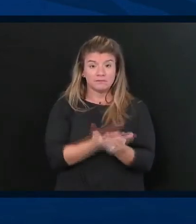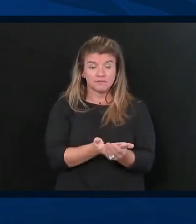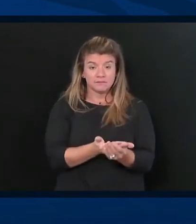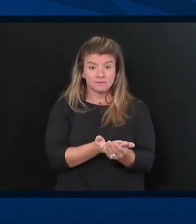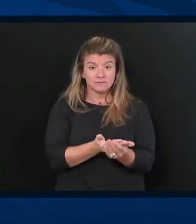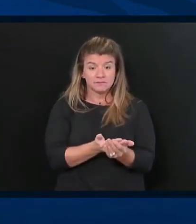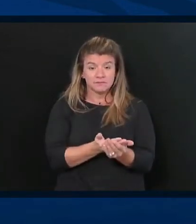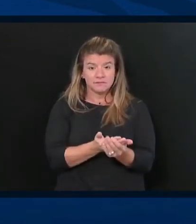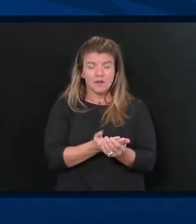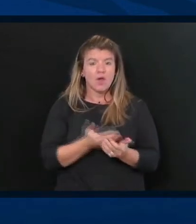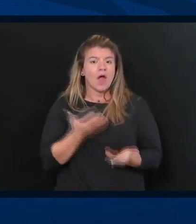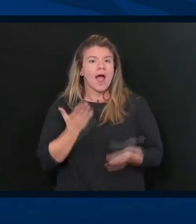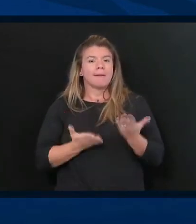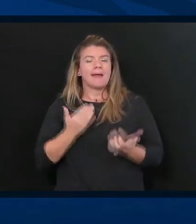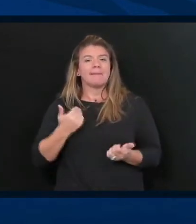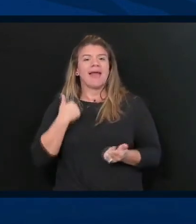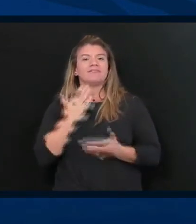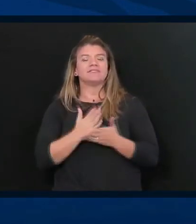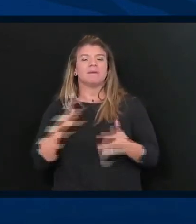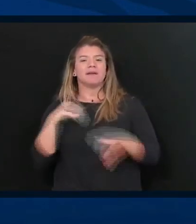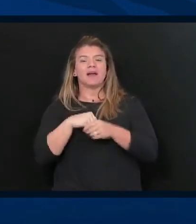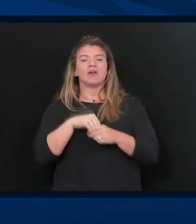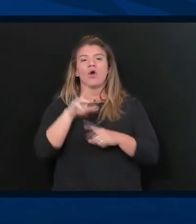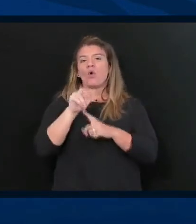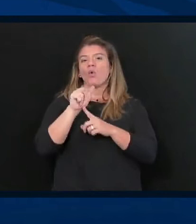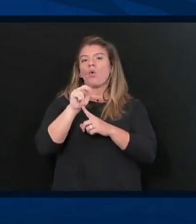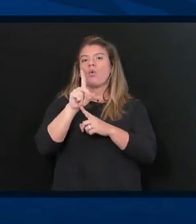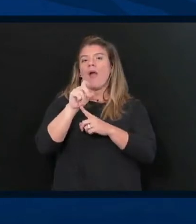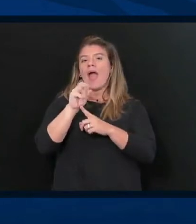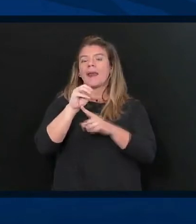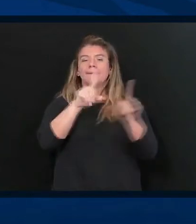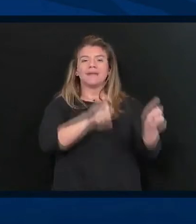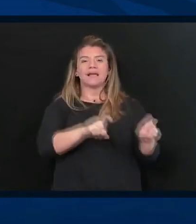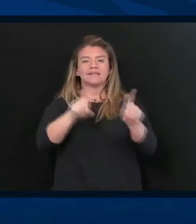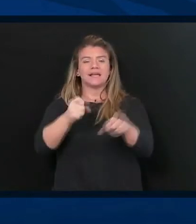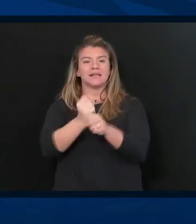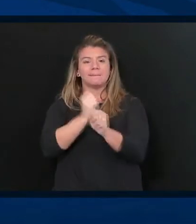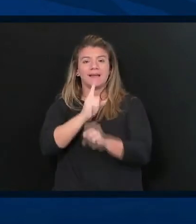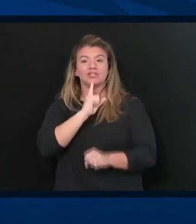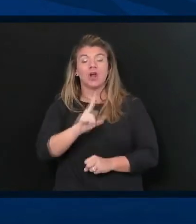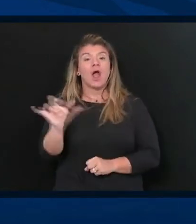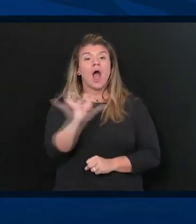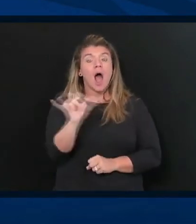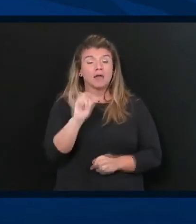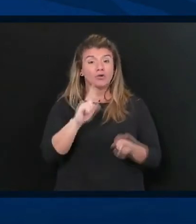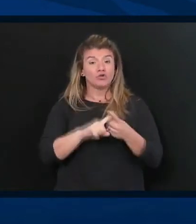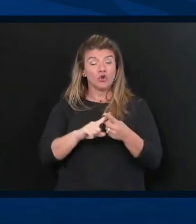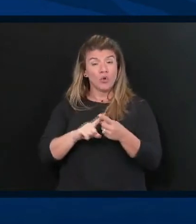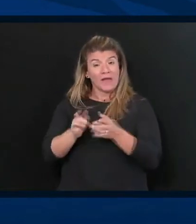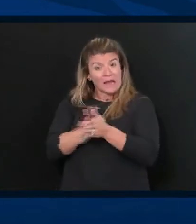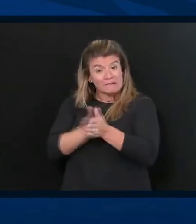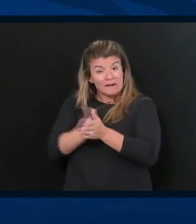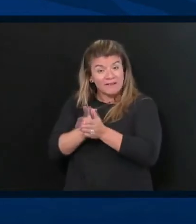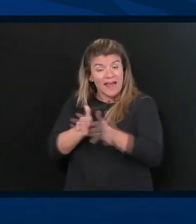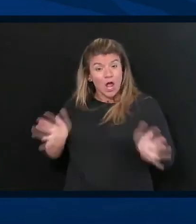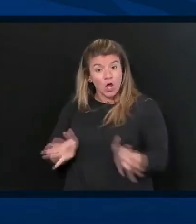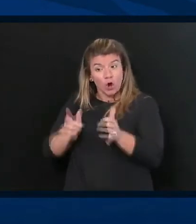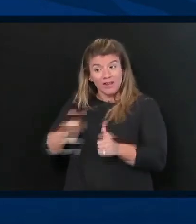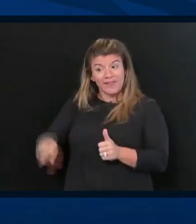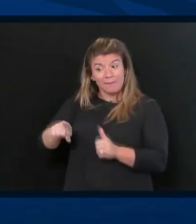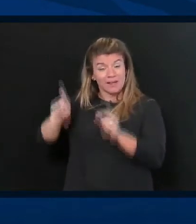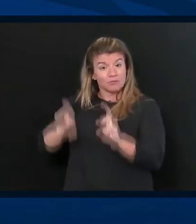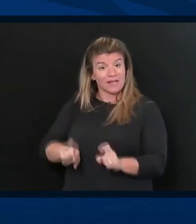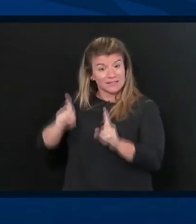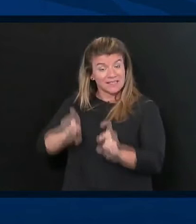institute some random testing just to make sure they're okay. And also to incentivize these workers to get tested, because right